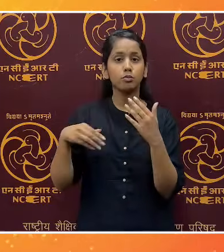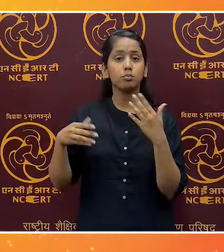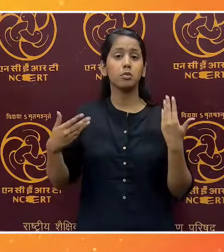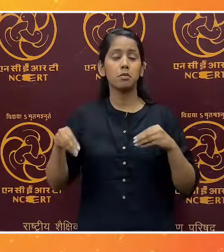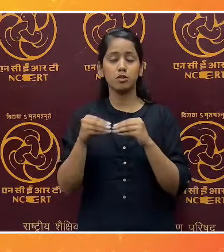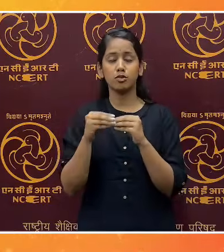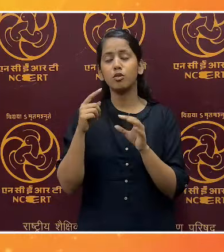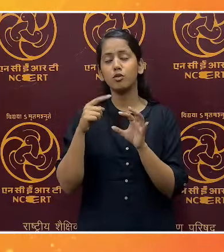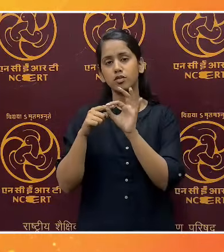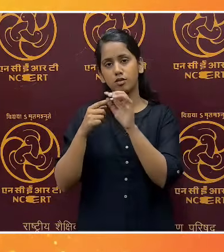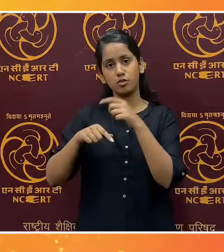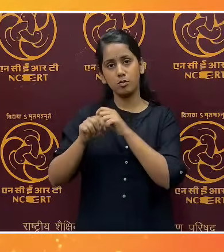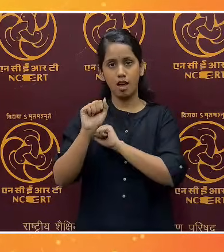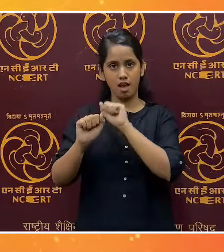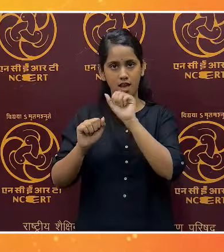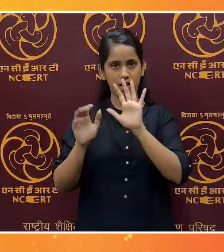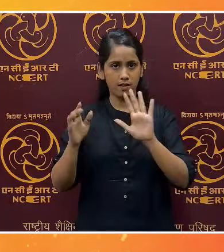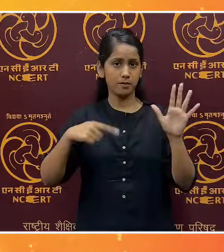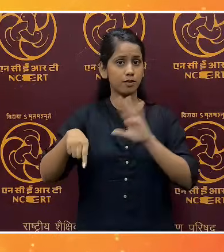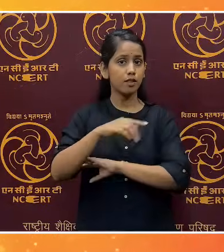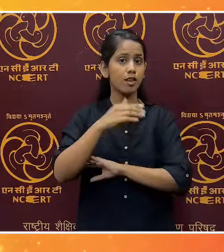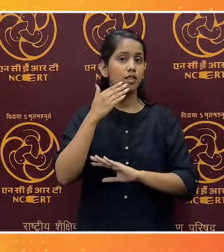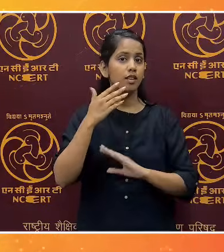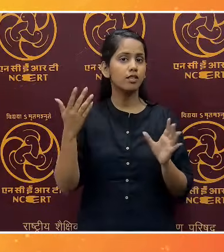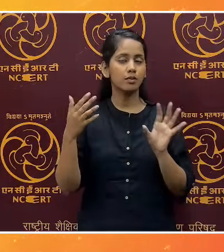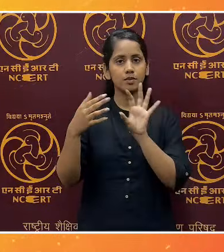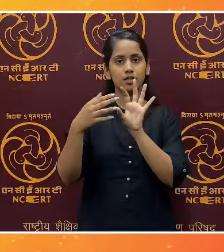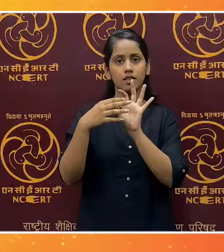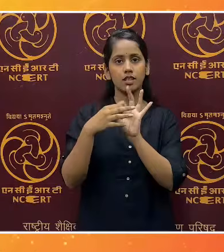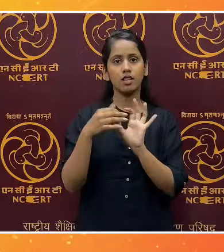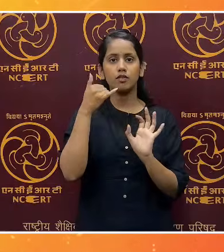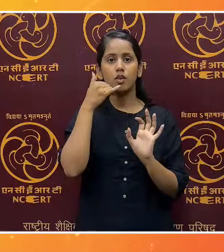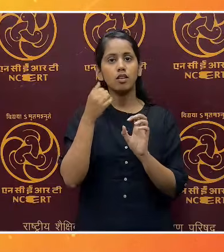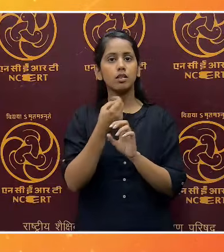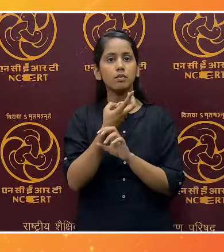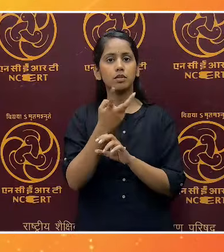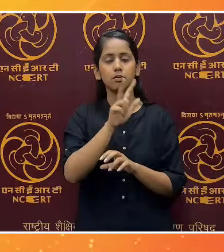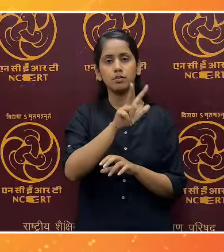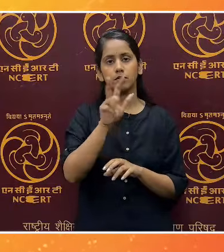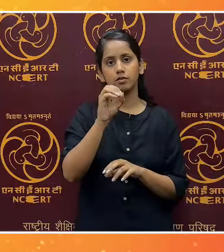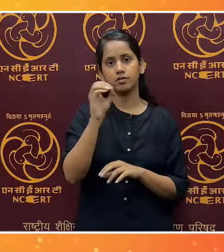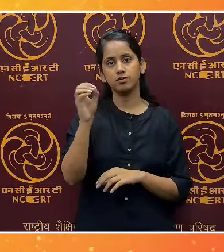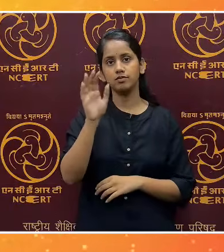of questions on your mind too. So why don't you get in touch with us? Our phone number is